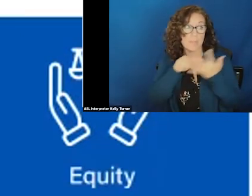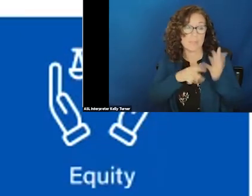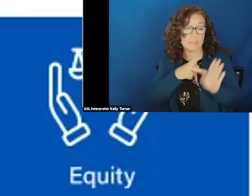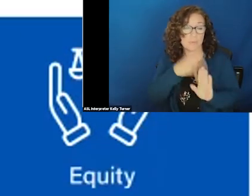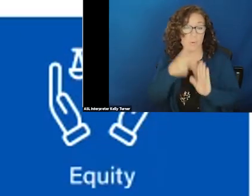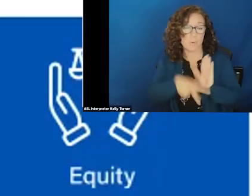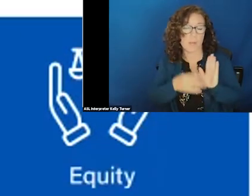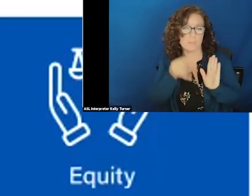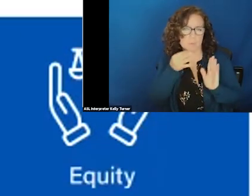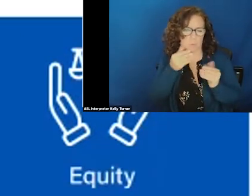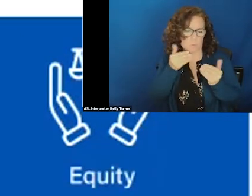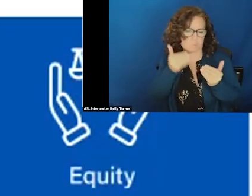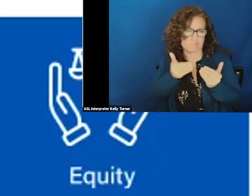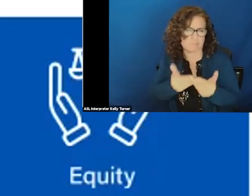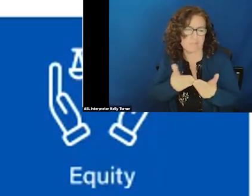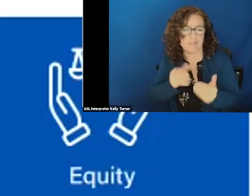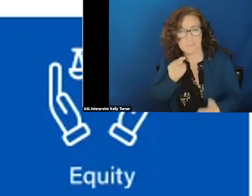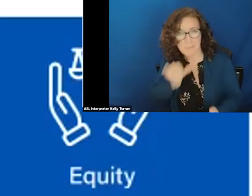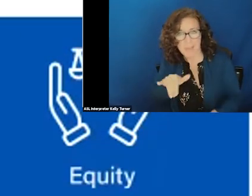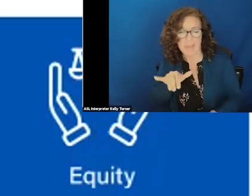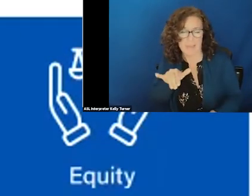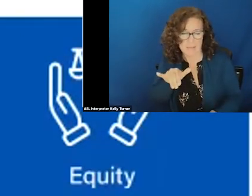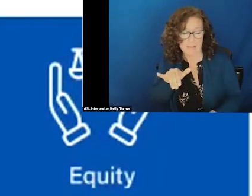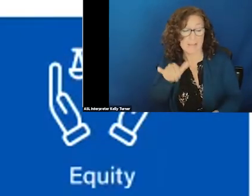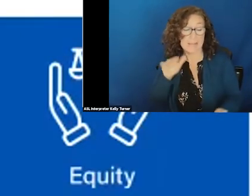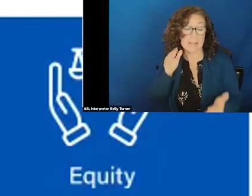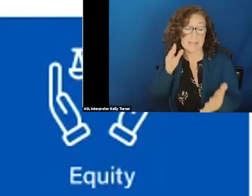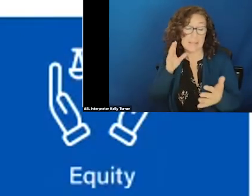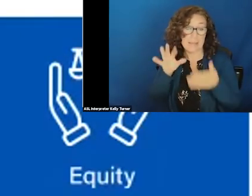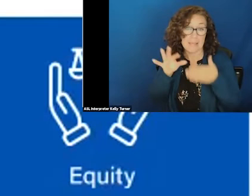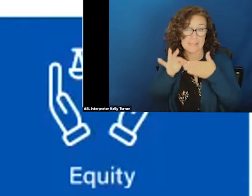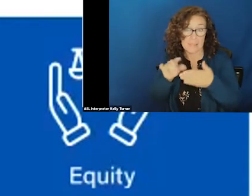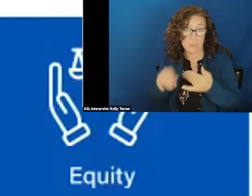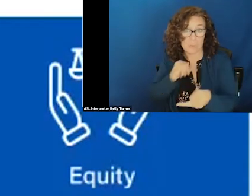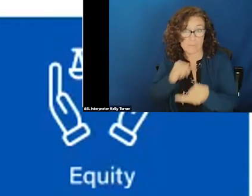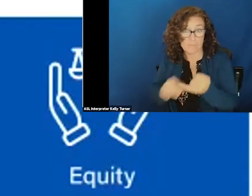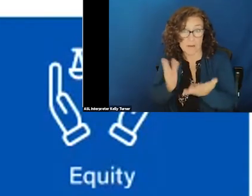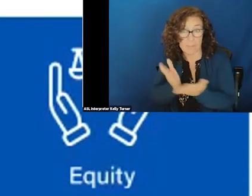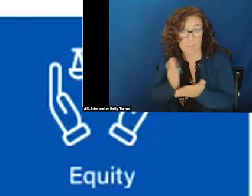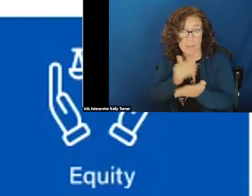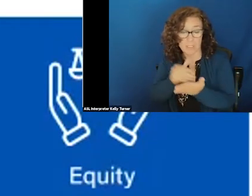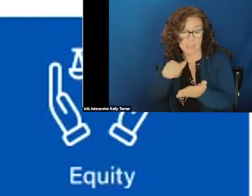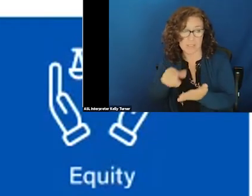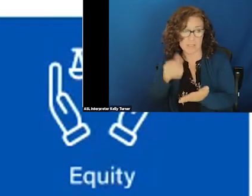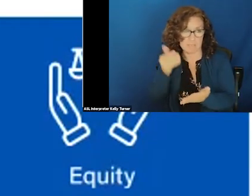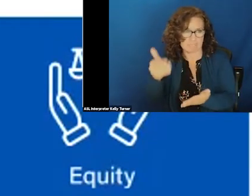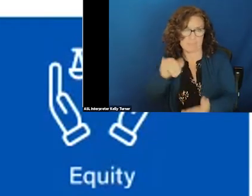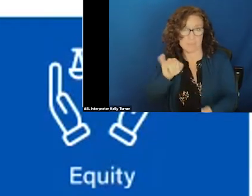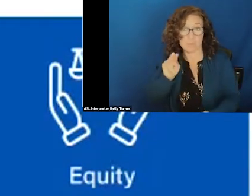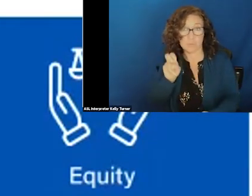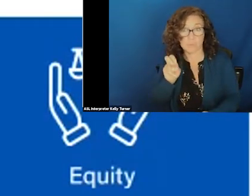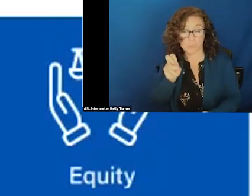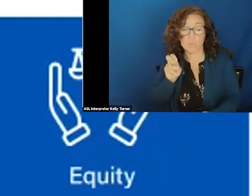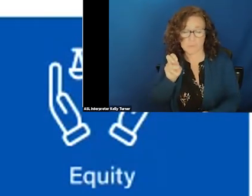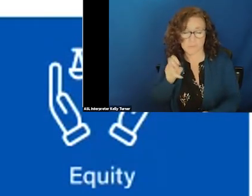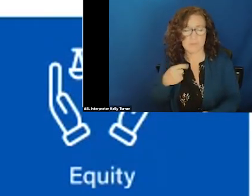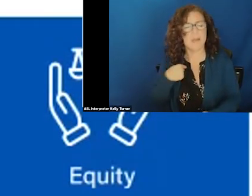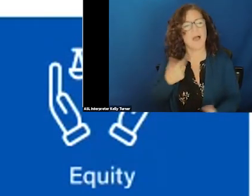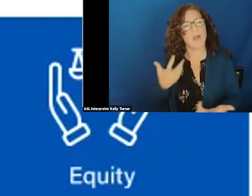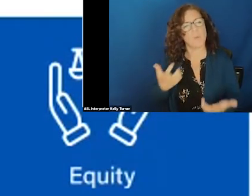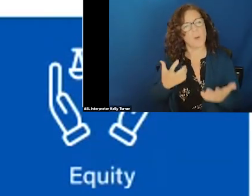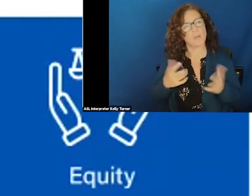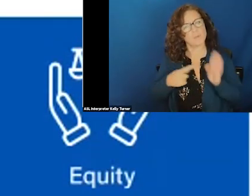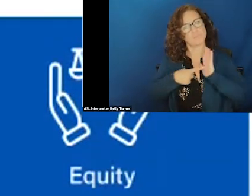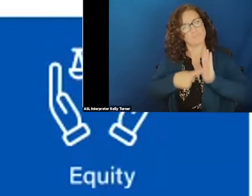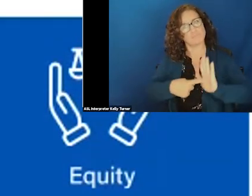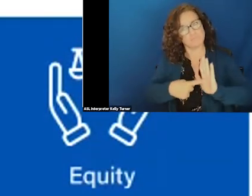June, I wanted to be sure that I had an opportunity to represent how these will be phased in over time and be very